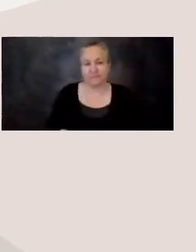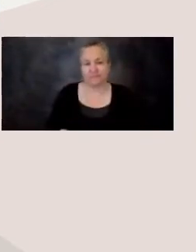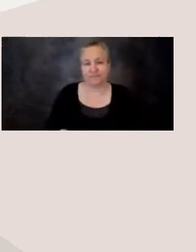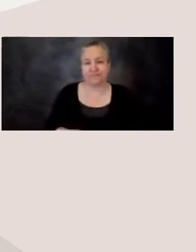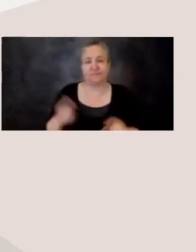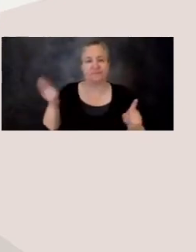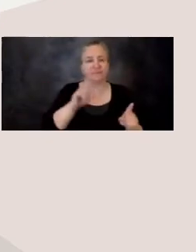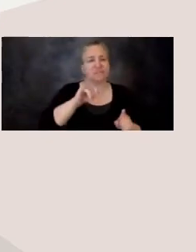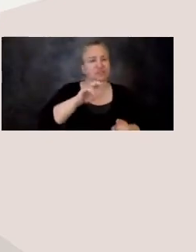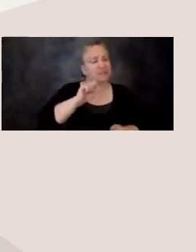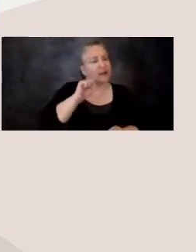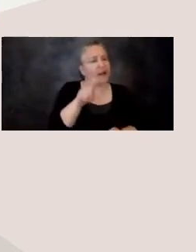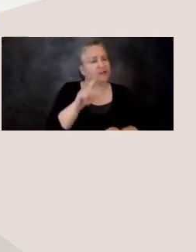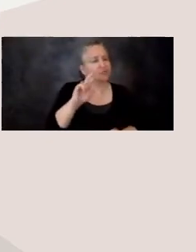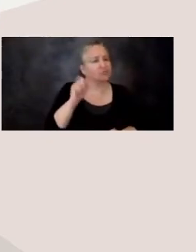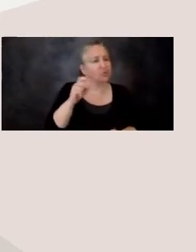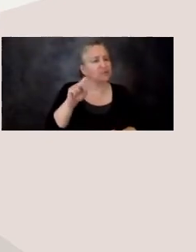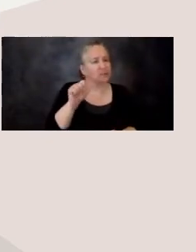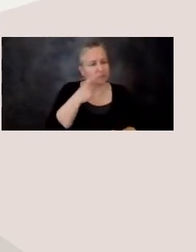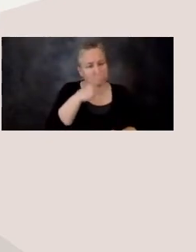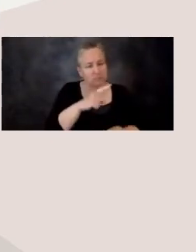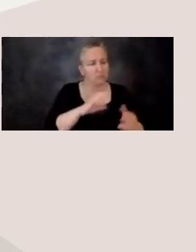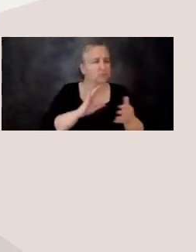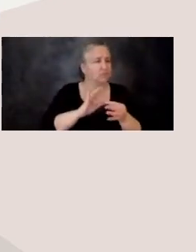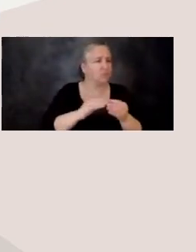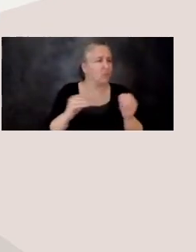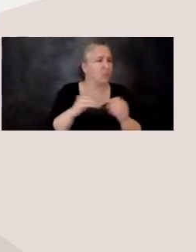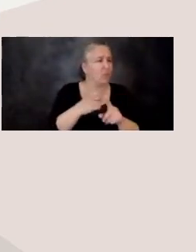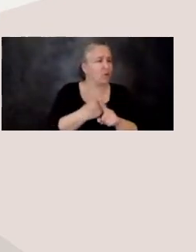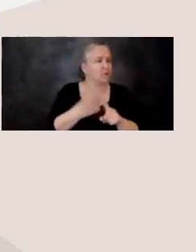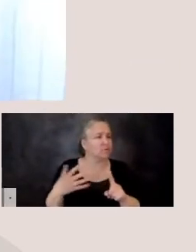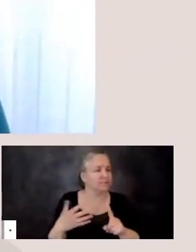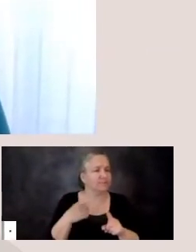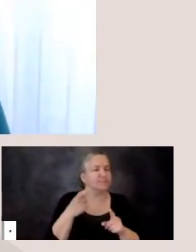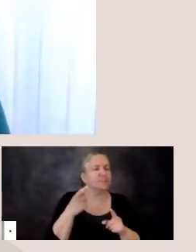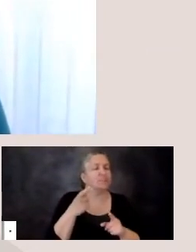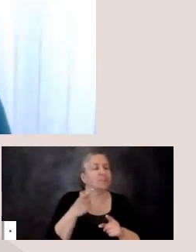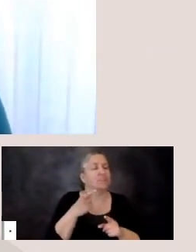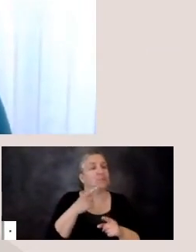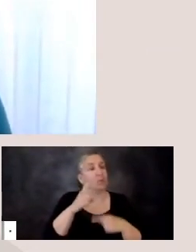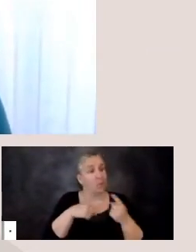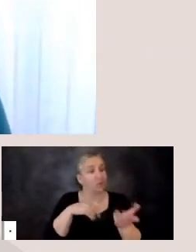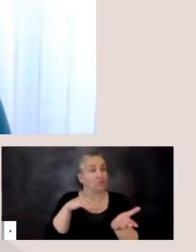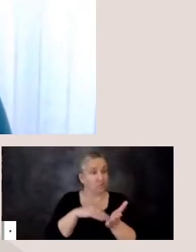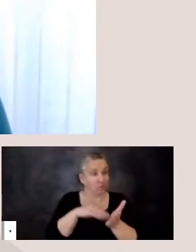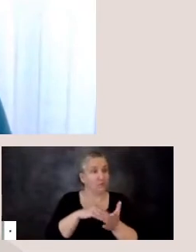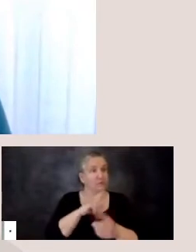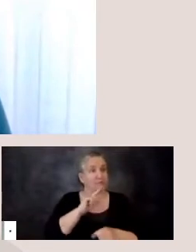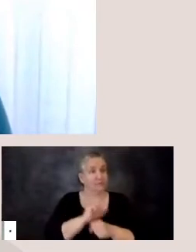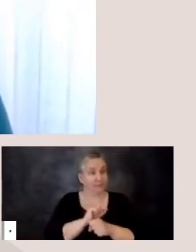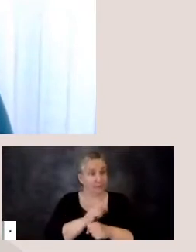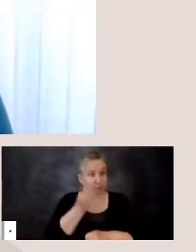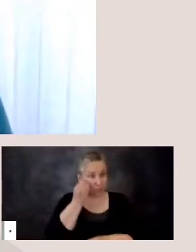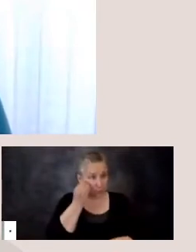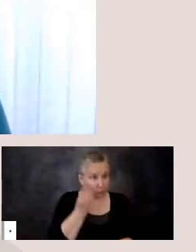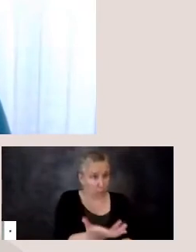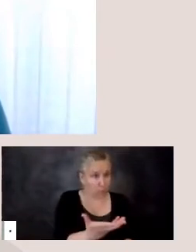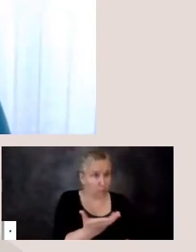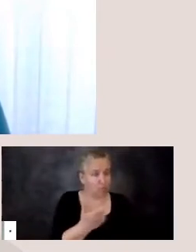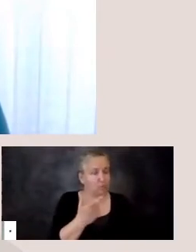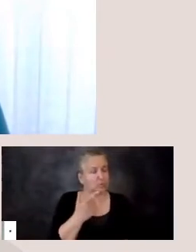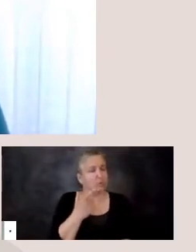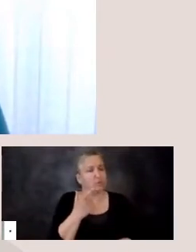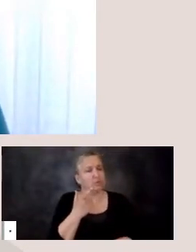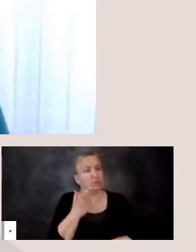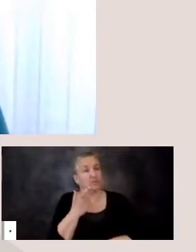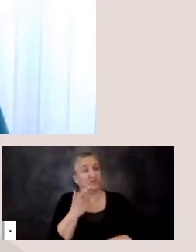Roxana, can you tell me a little bit more when your doctors did say that, did they give